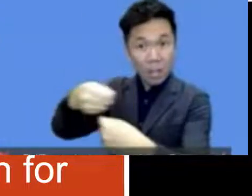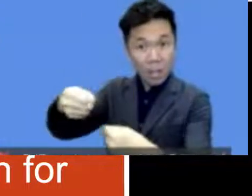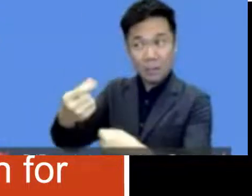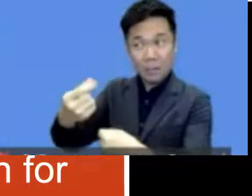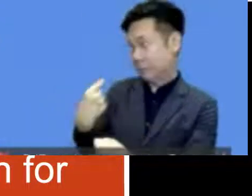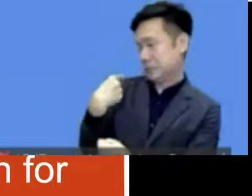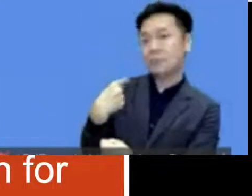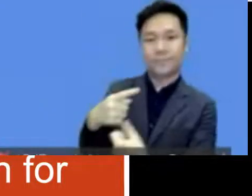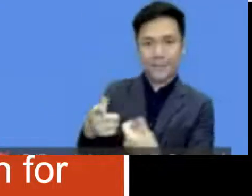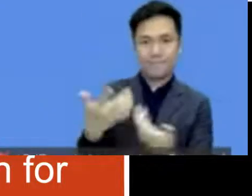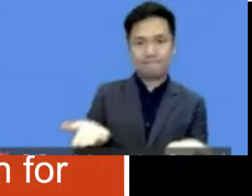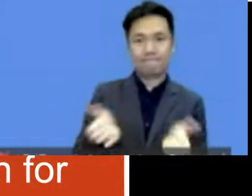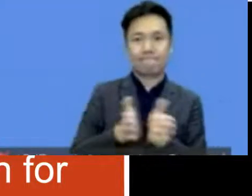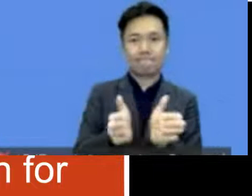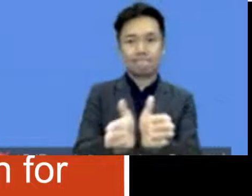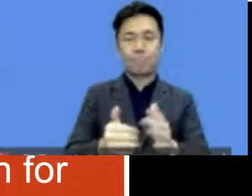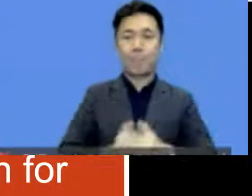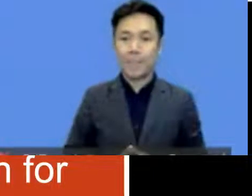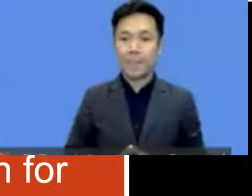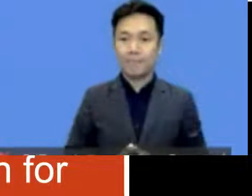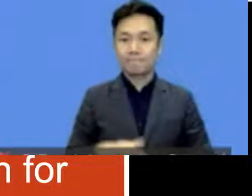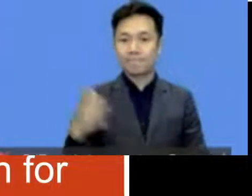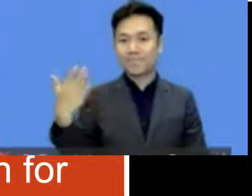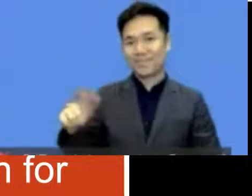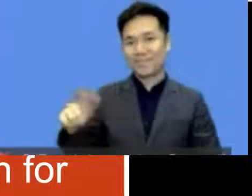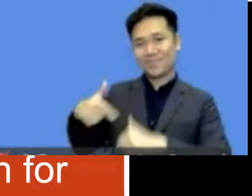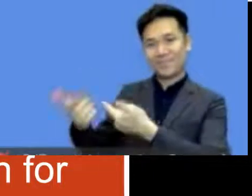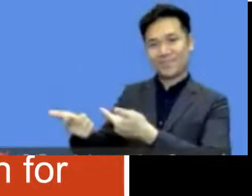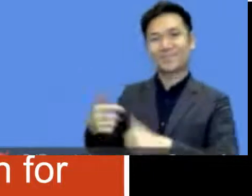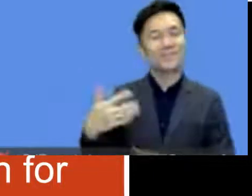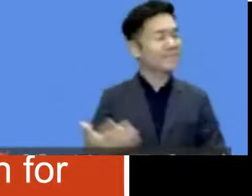beginning. Thank you very much.